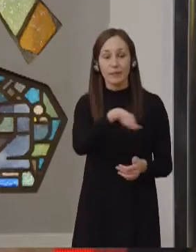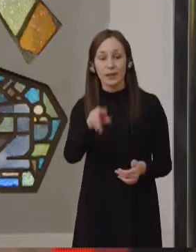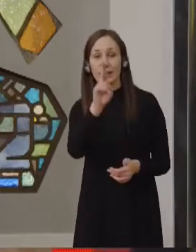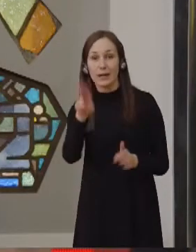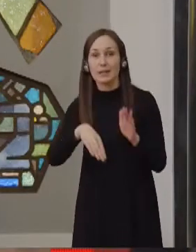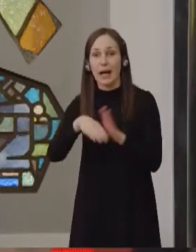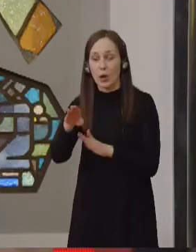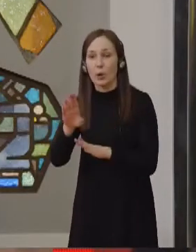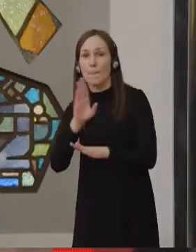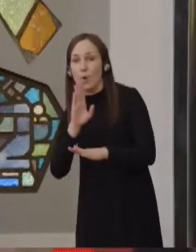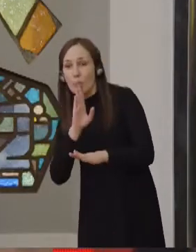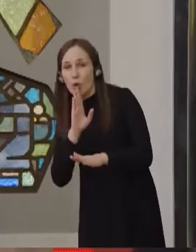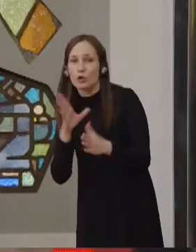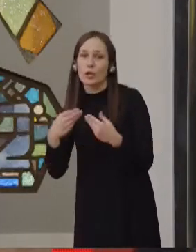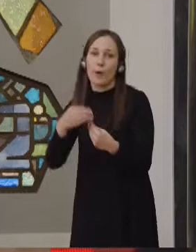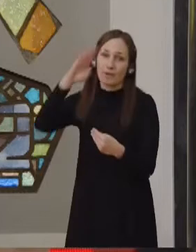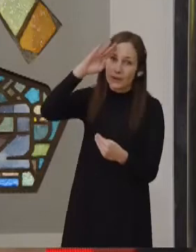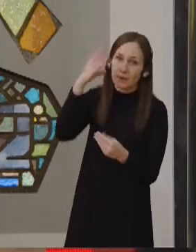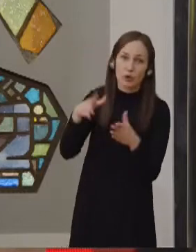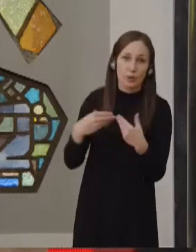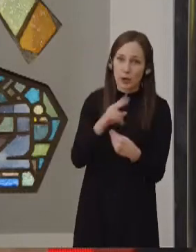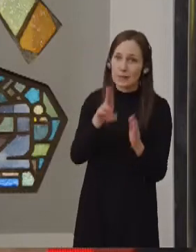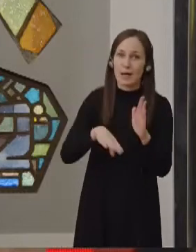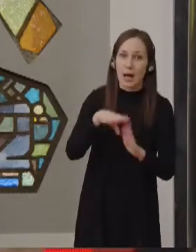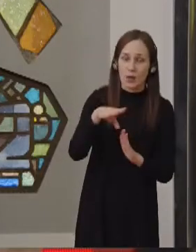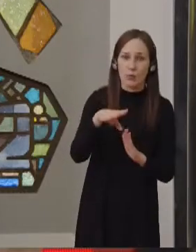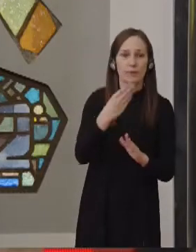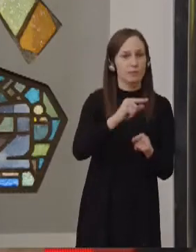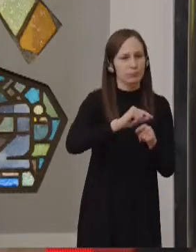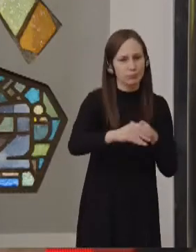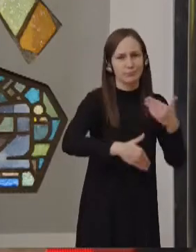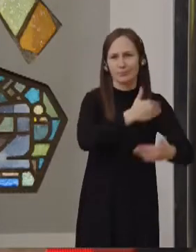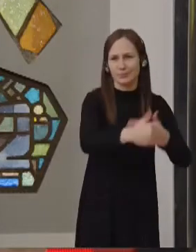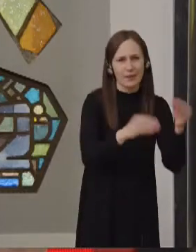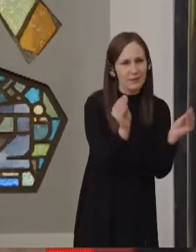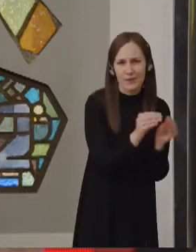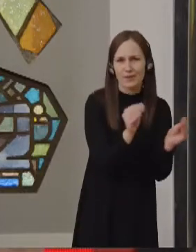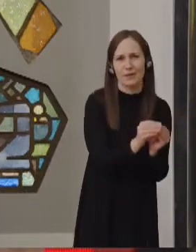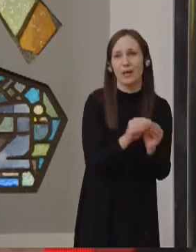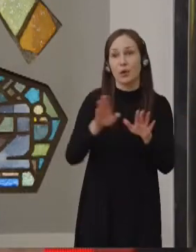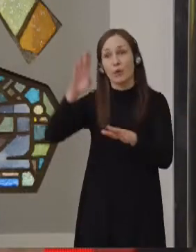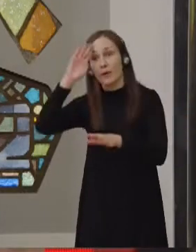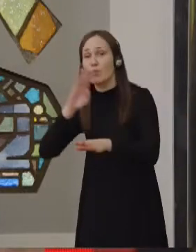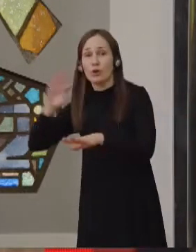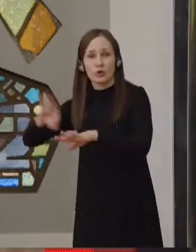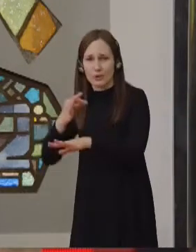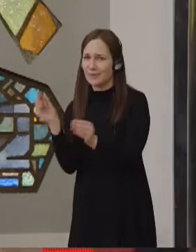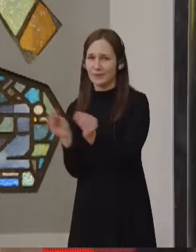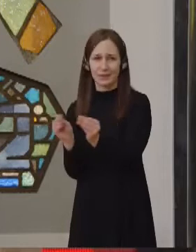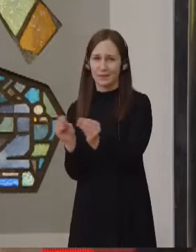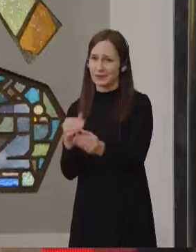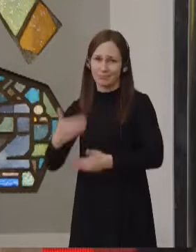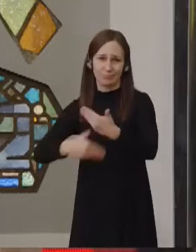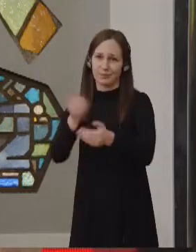parents thrive just as much as those raised in families with opposite-sex parents. This has been shown again